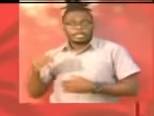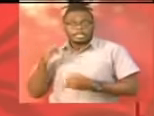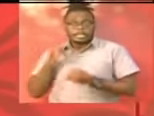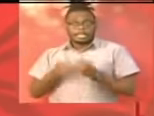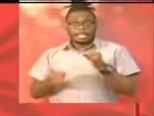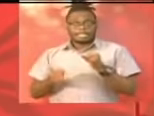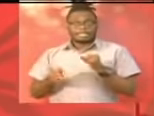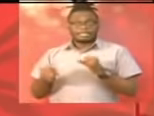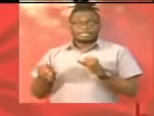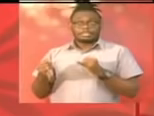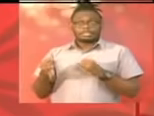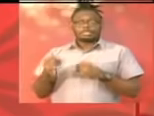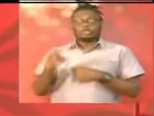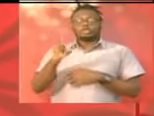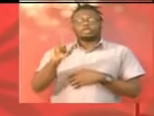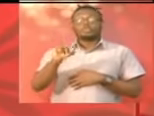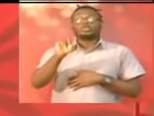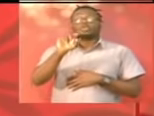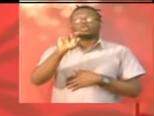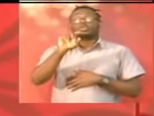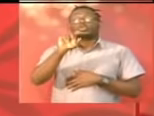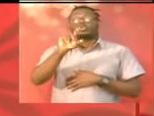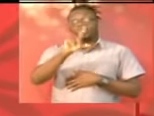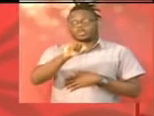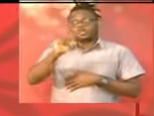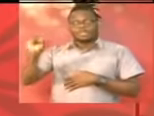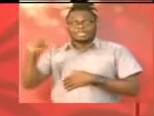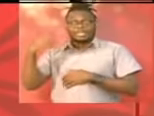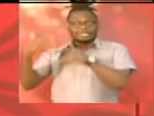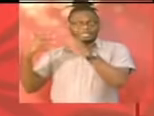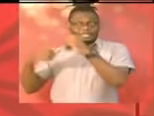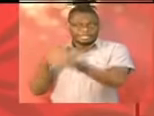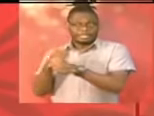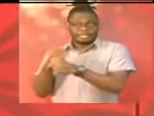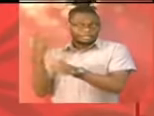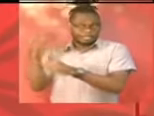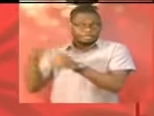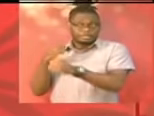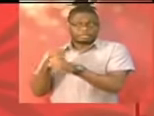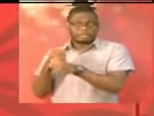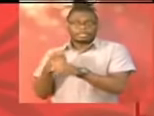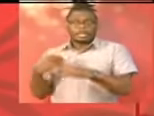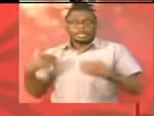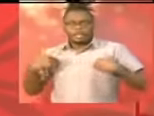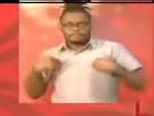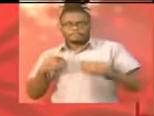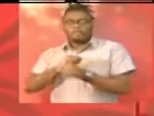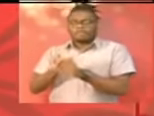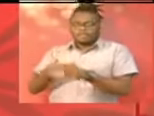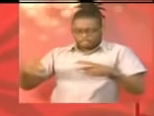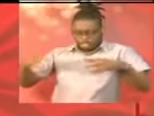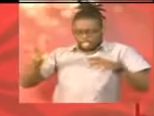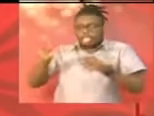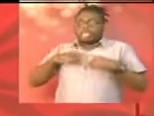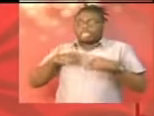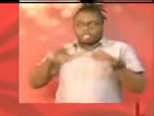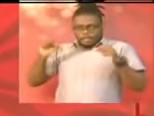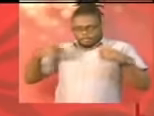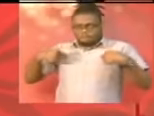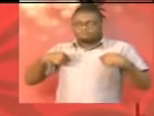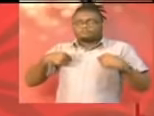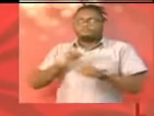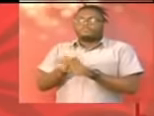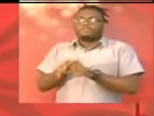27 to be exact, I was diagnosed with the COVID-19 virus. Fortunately, I had been home for some time